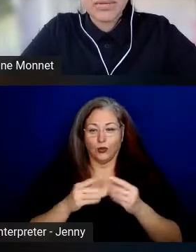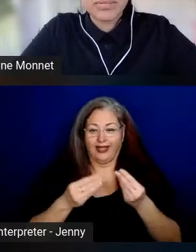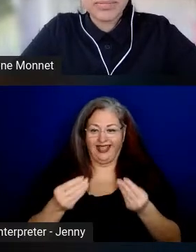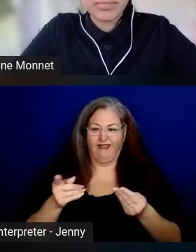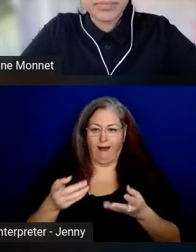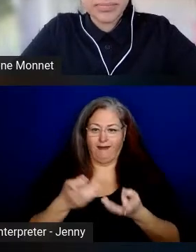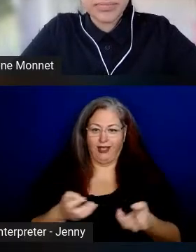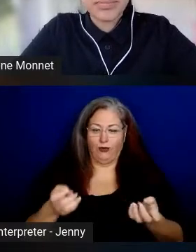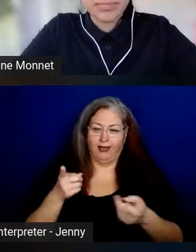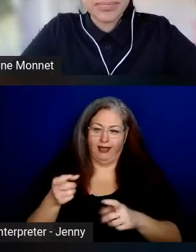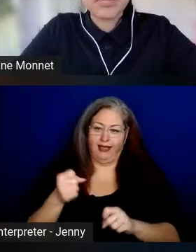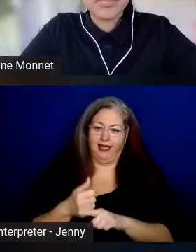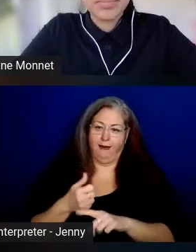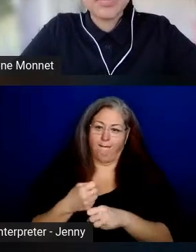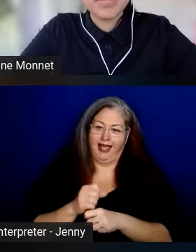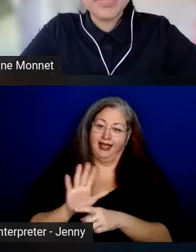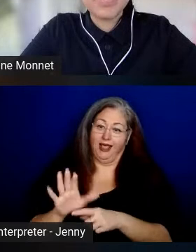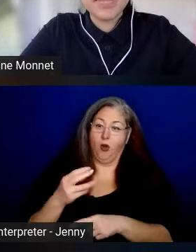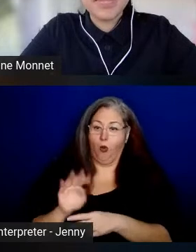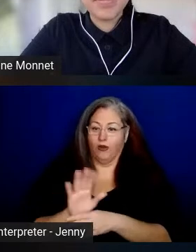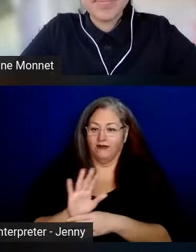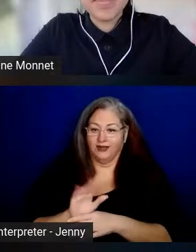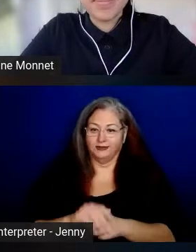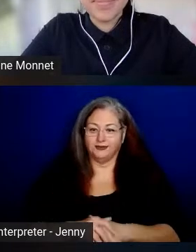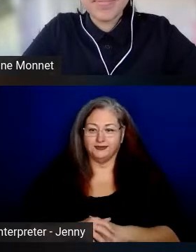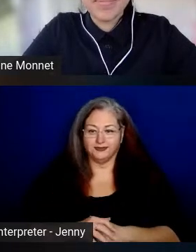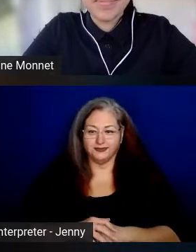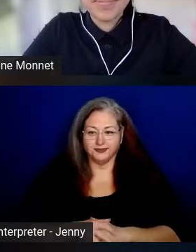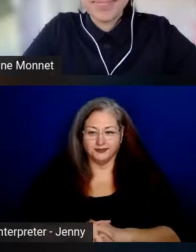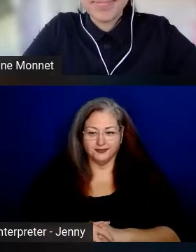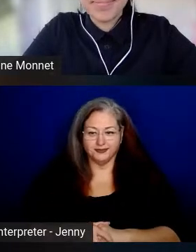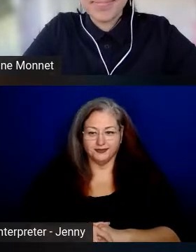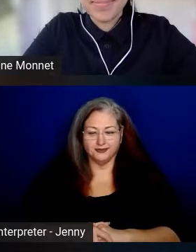that they can make their own films. That's great.